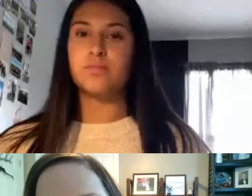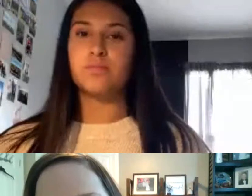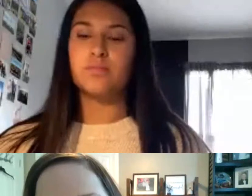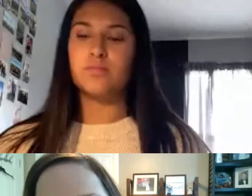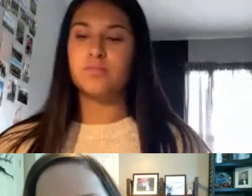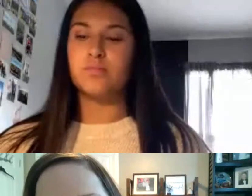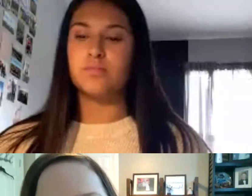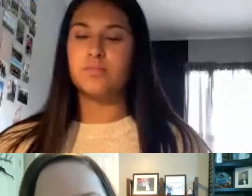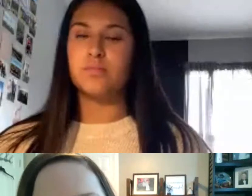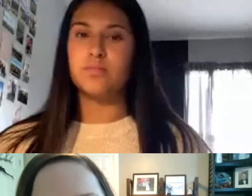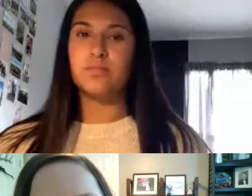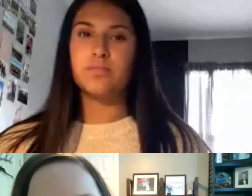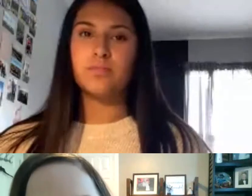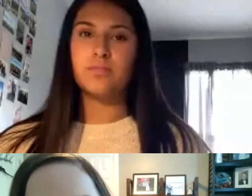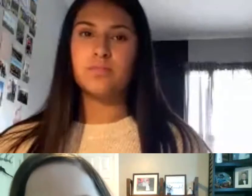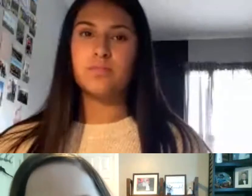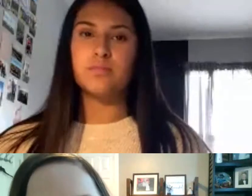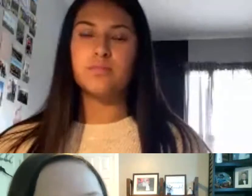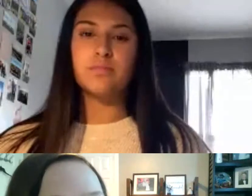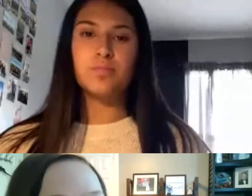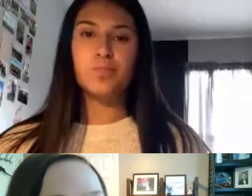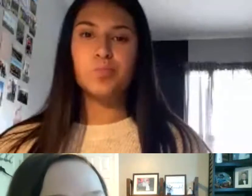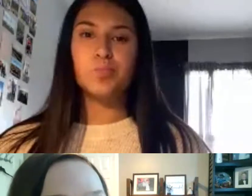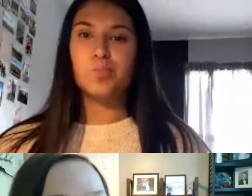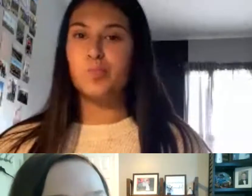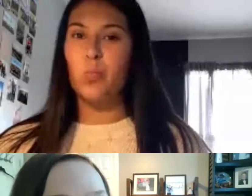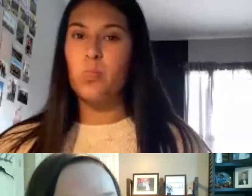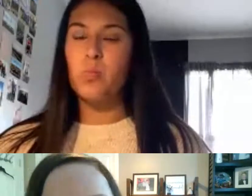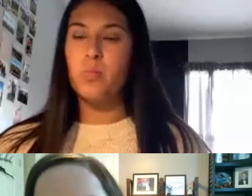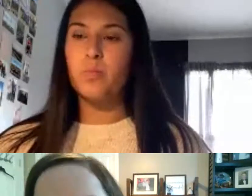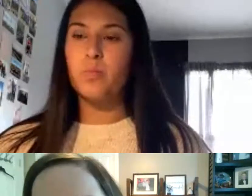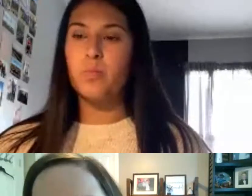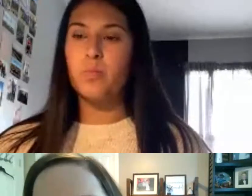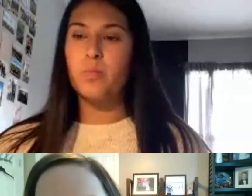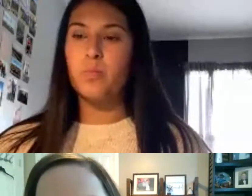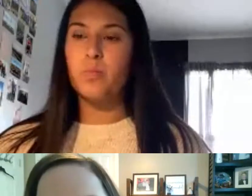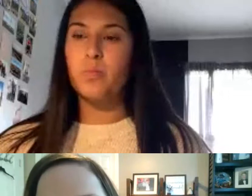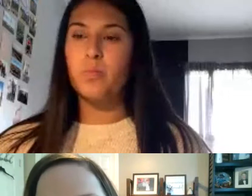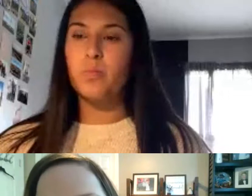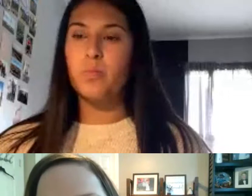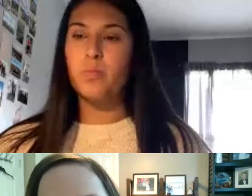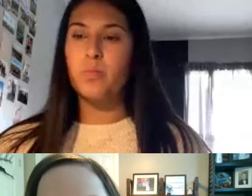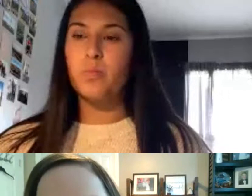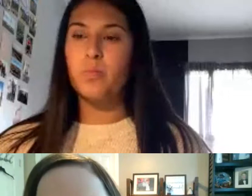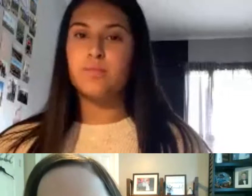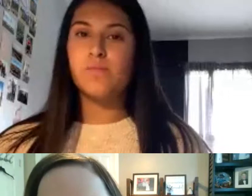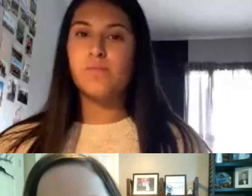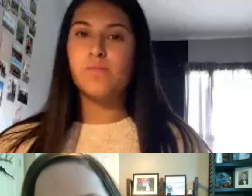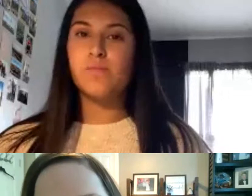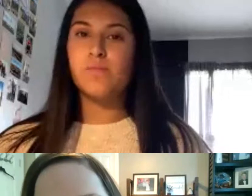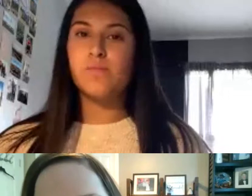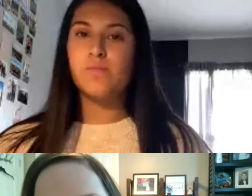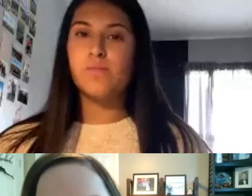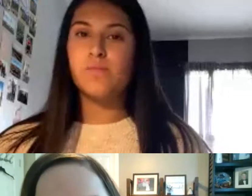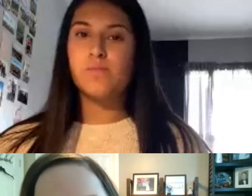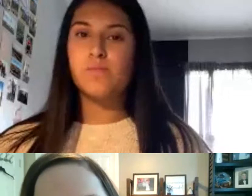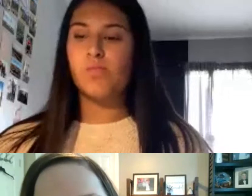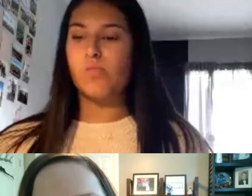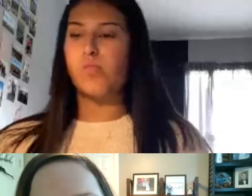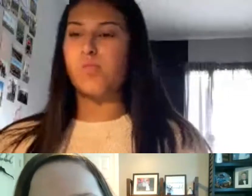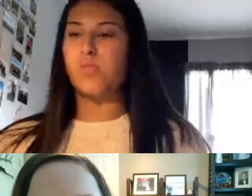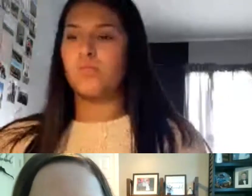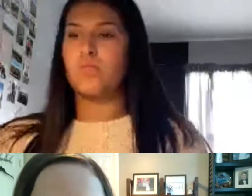your videos on. And what I'd like you to do is introduce your name, your grade, and your high school, what high school